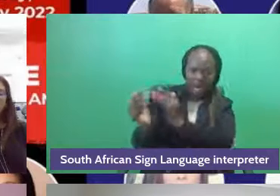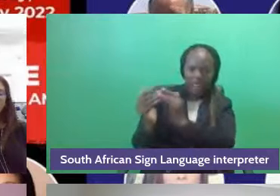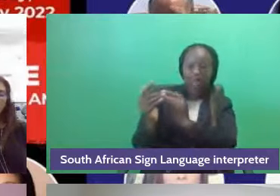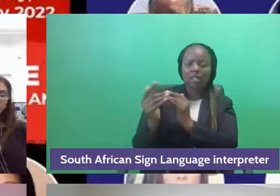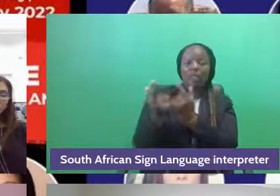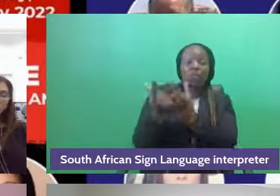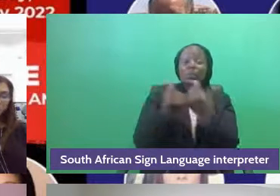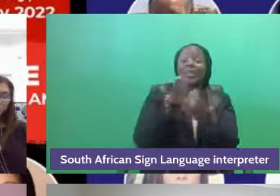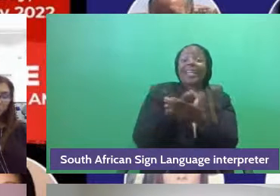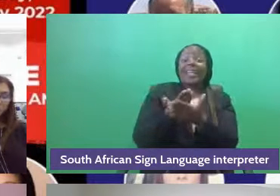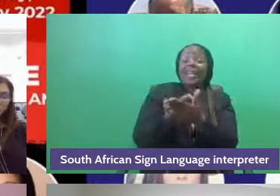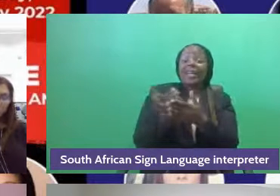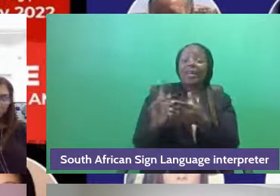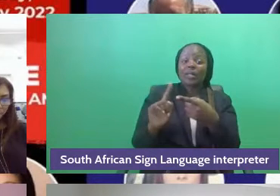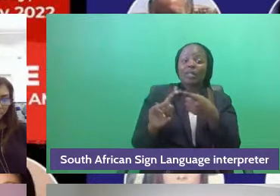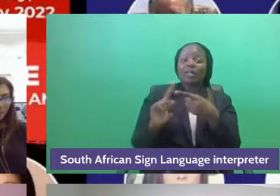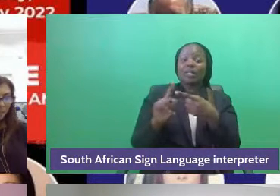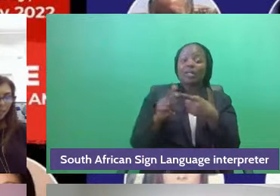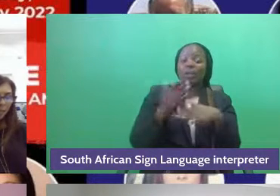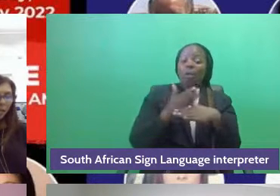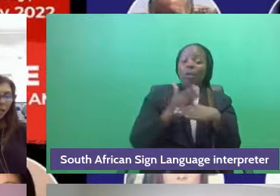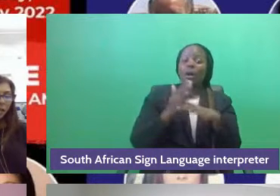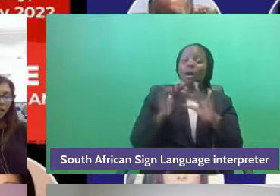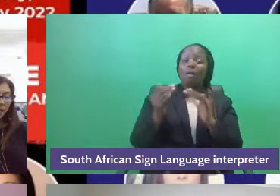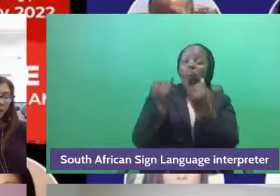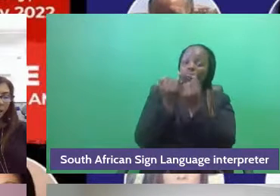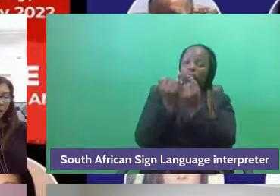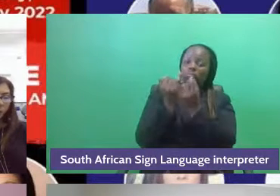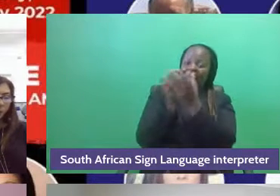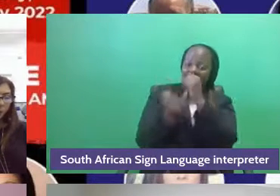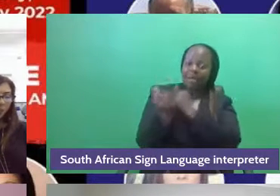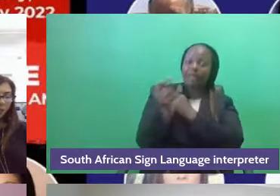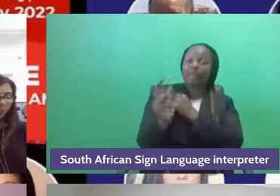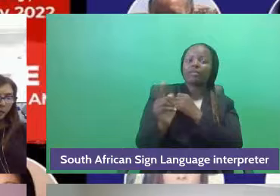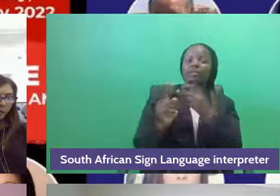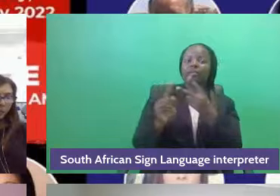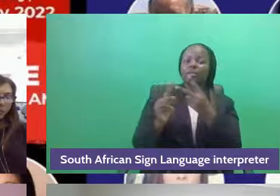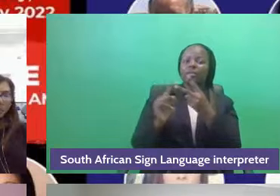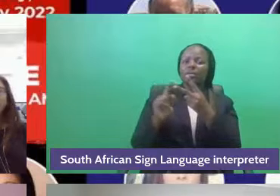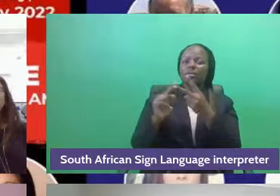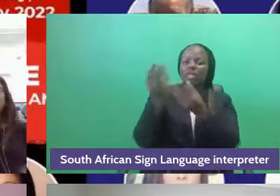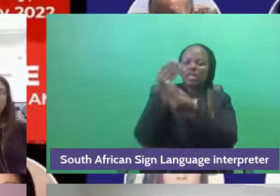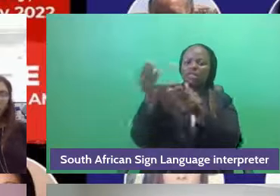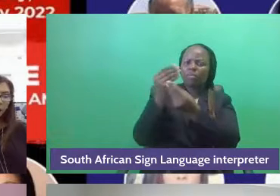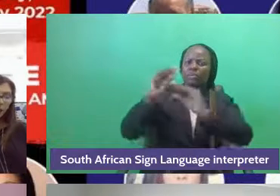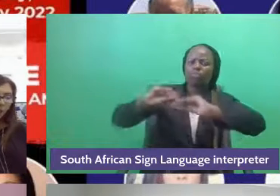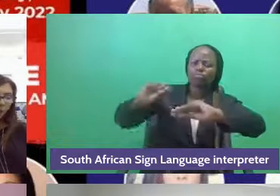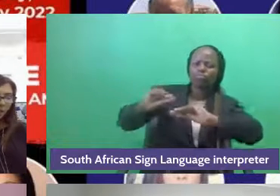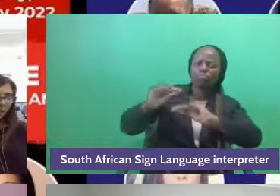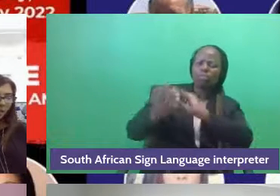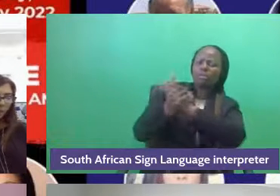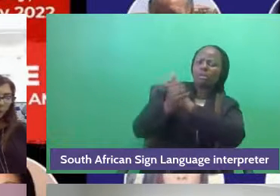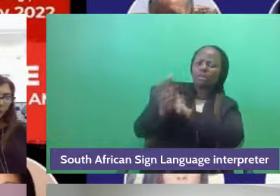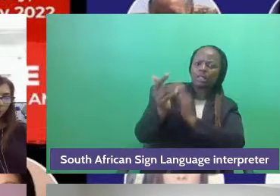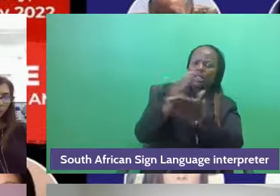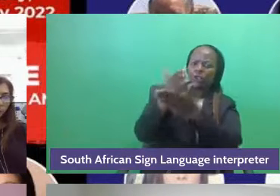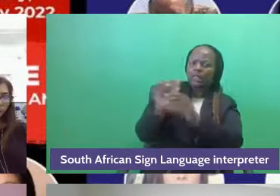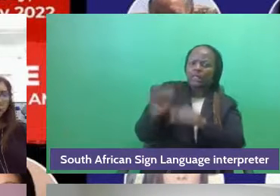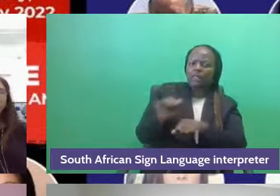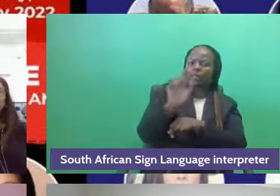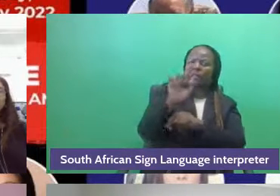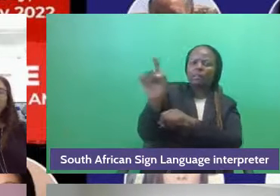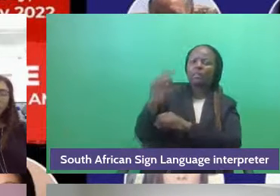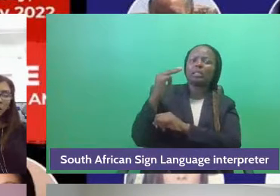following. They're able to function more independently. They are equipped with information and skills that they can share with other deaf